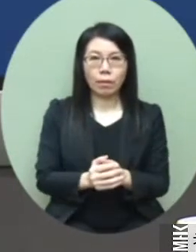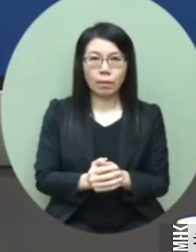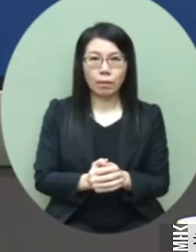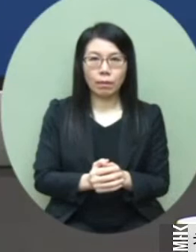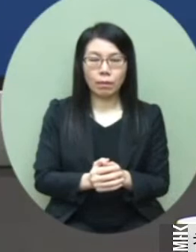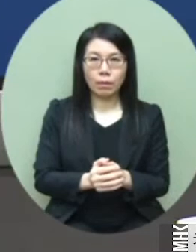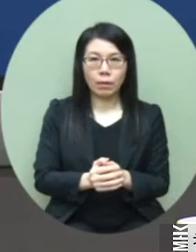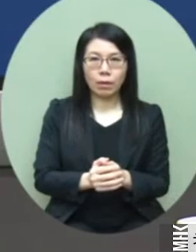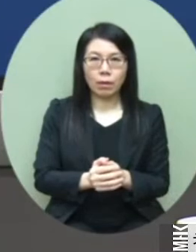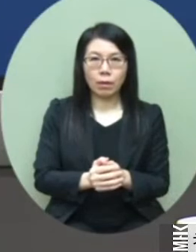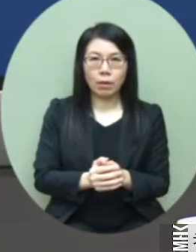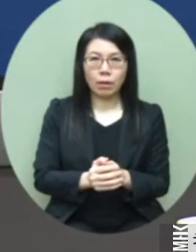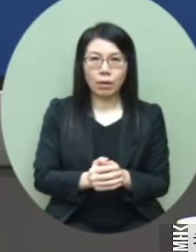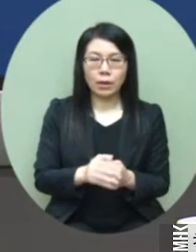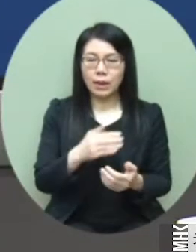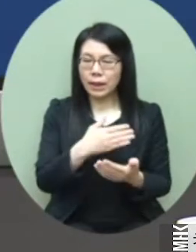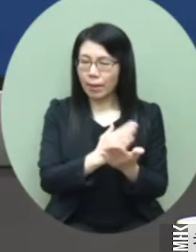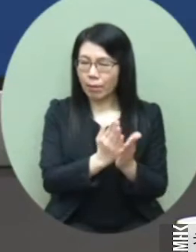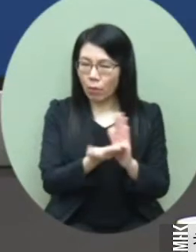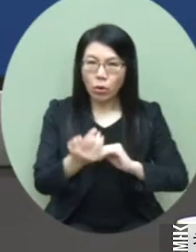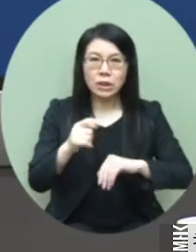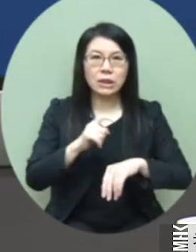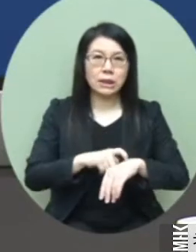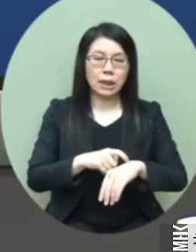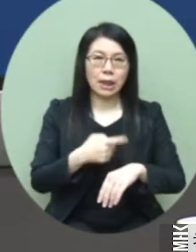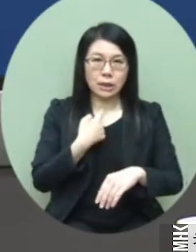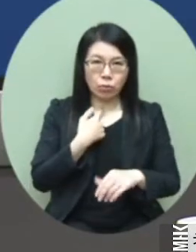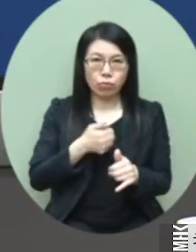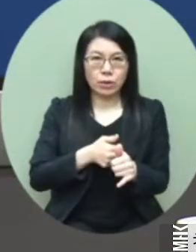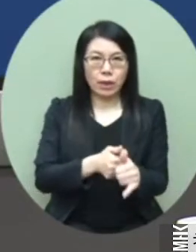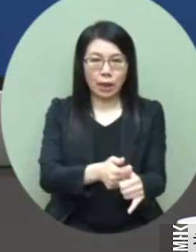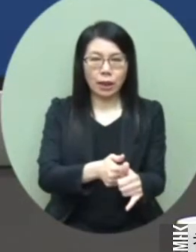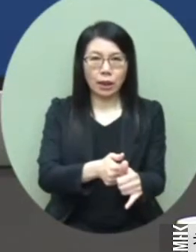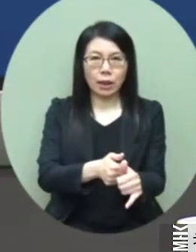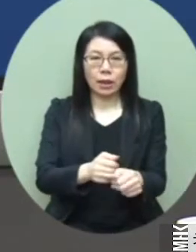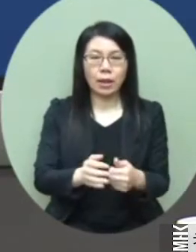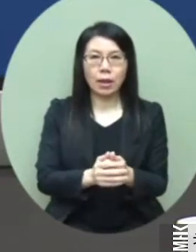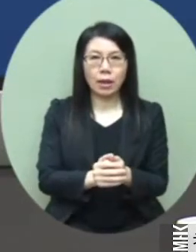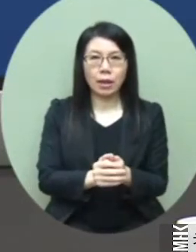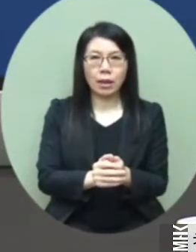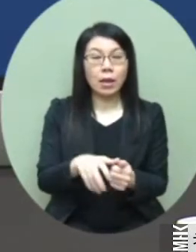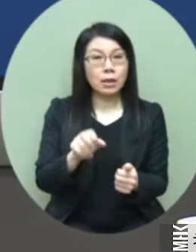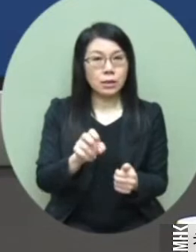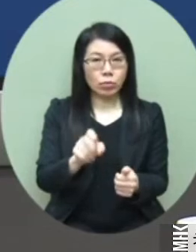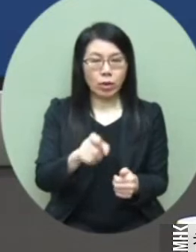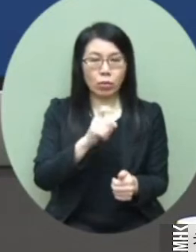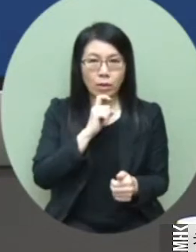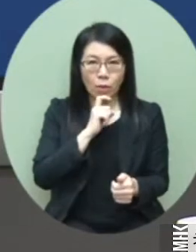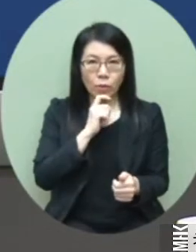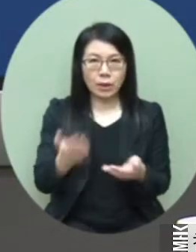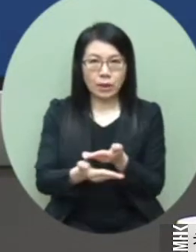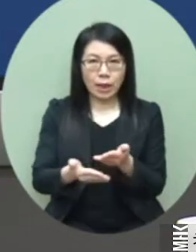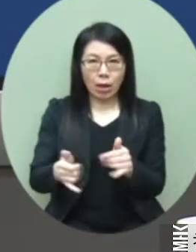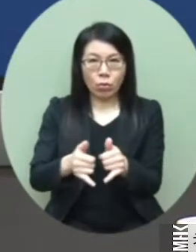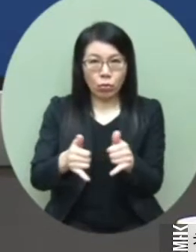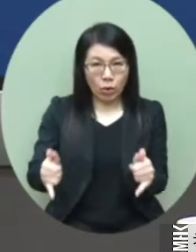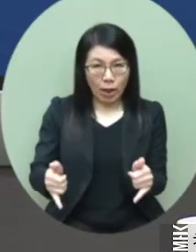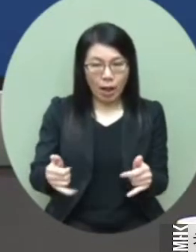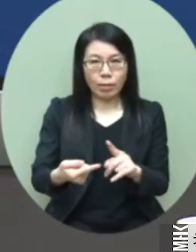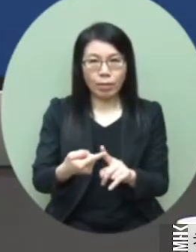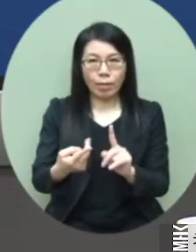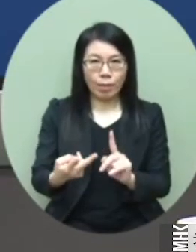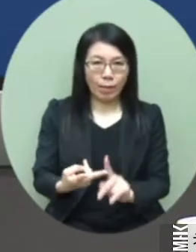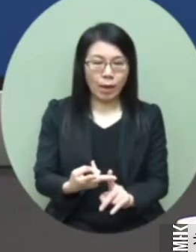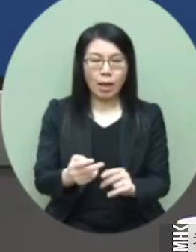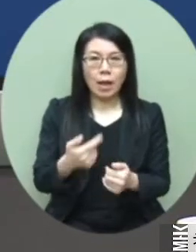must appeal to the public. At all circumstances, please comply with the social